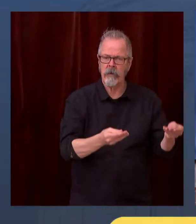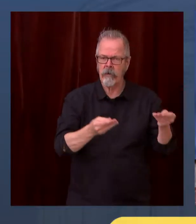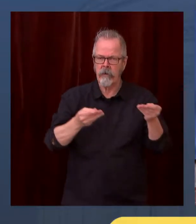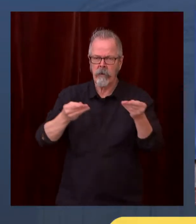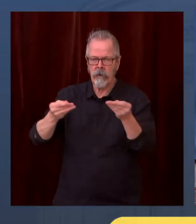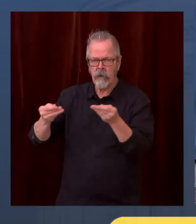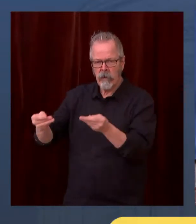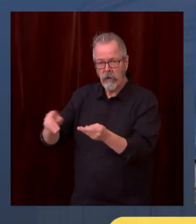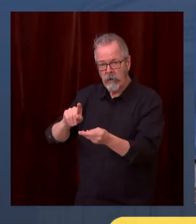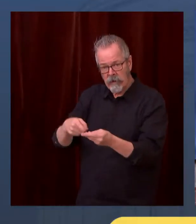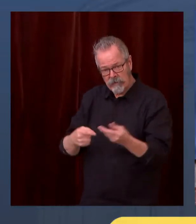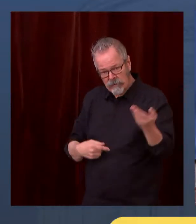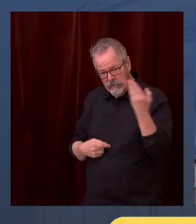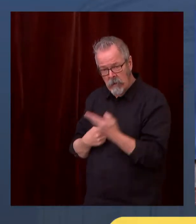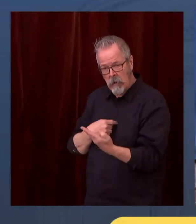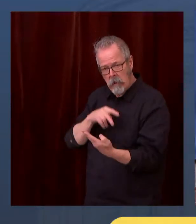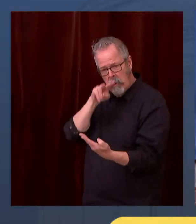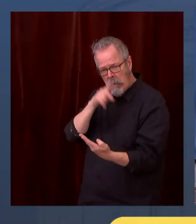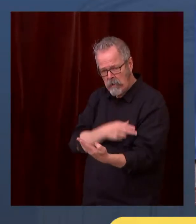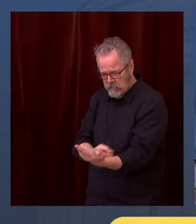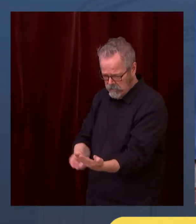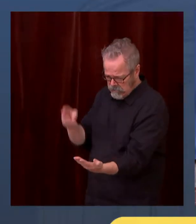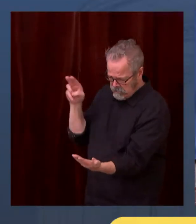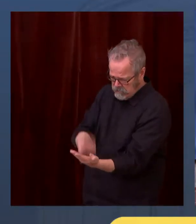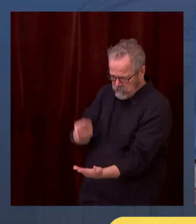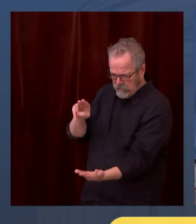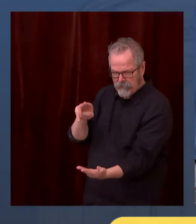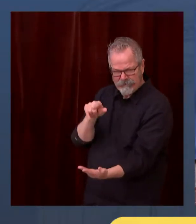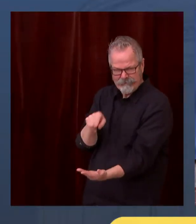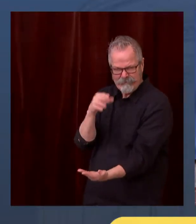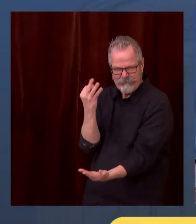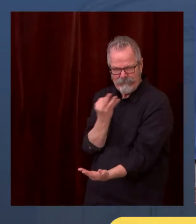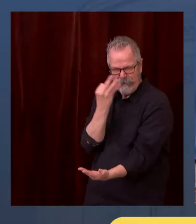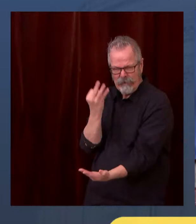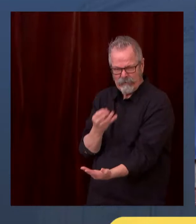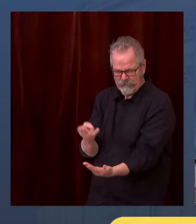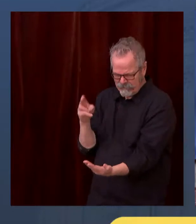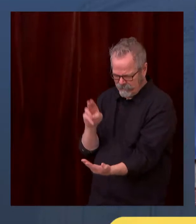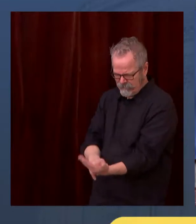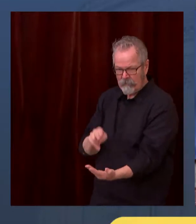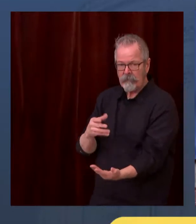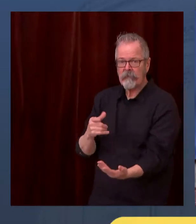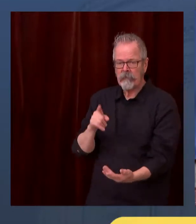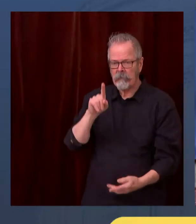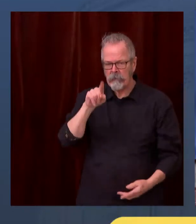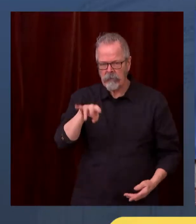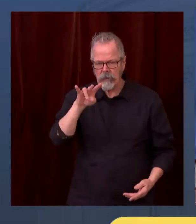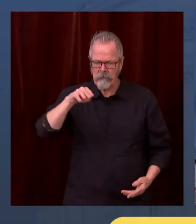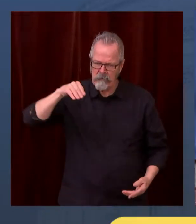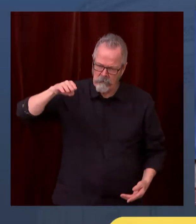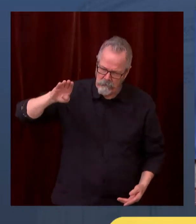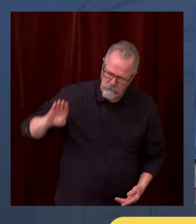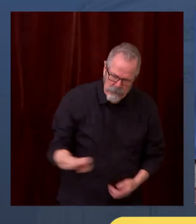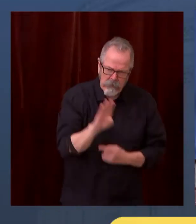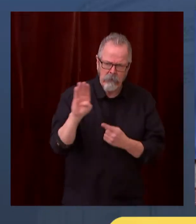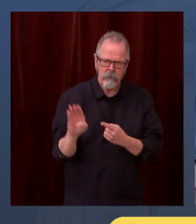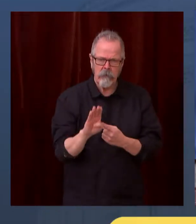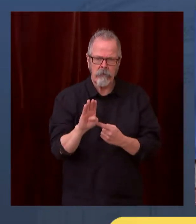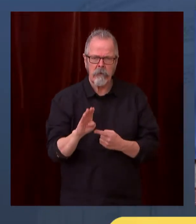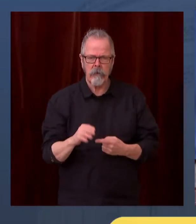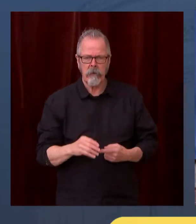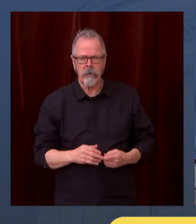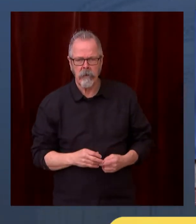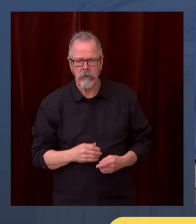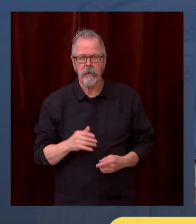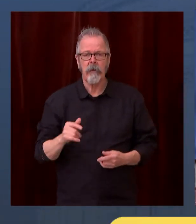Friday. Before I take your questions, I know there's a lot of concern about the breach that occurred at the auditor's office.